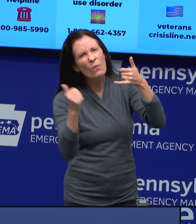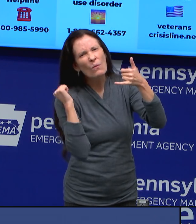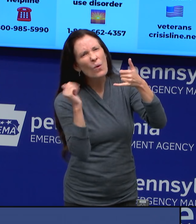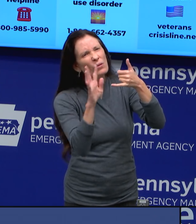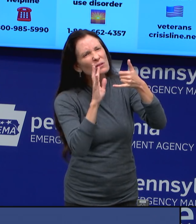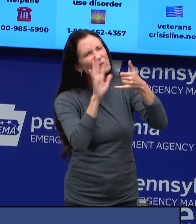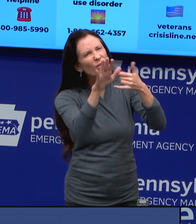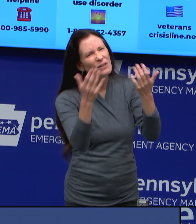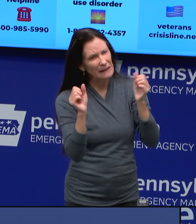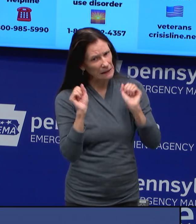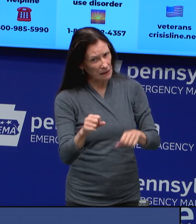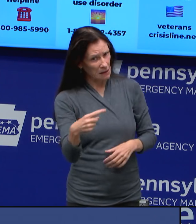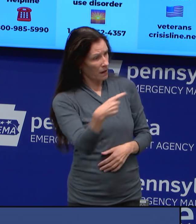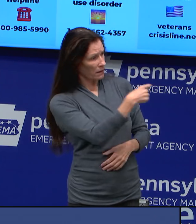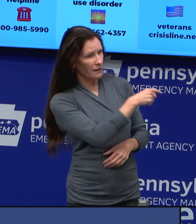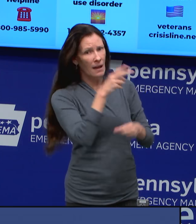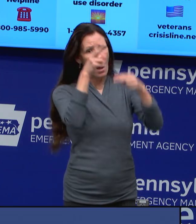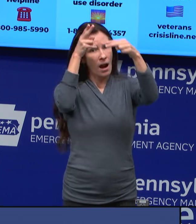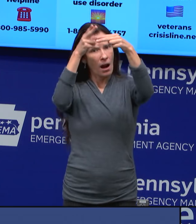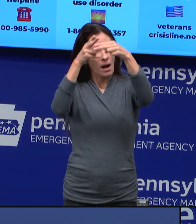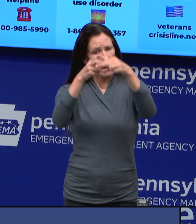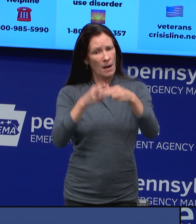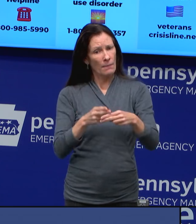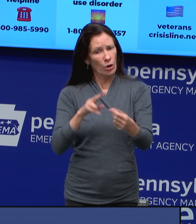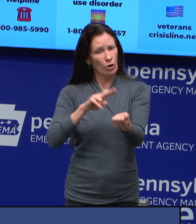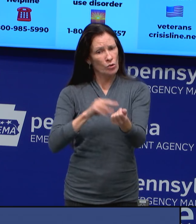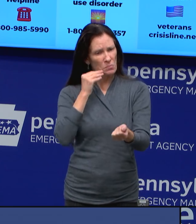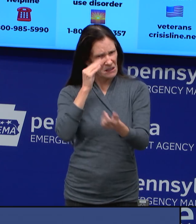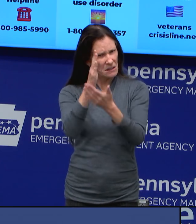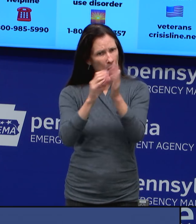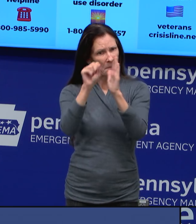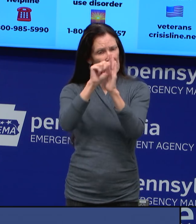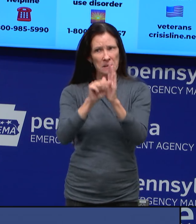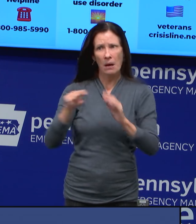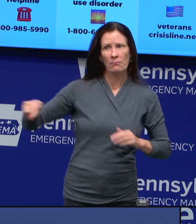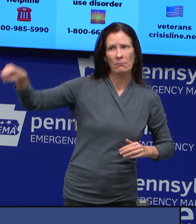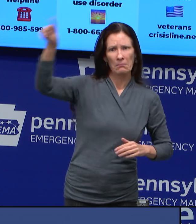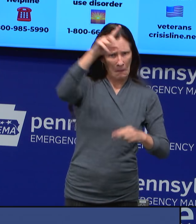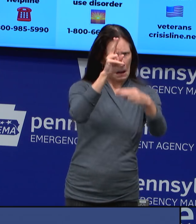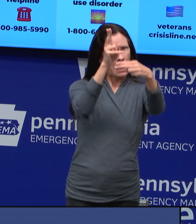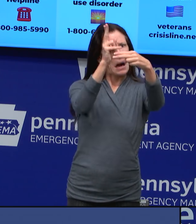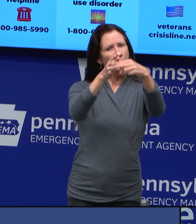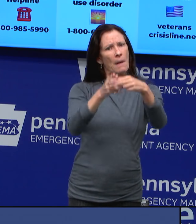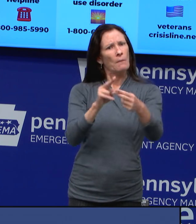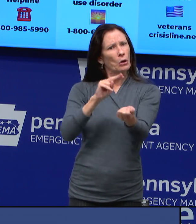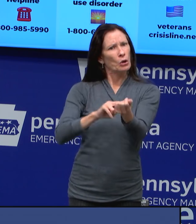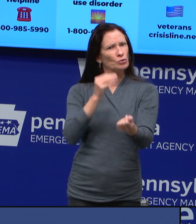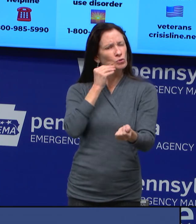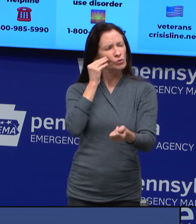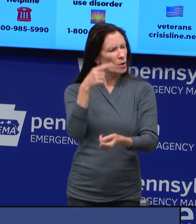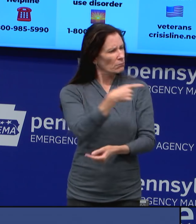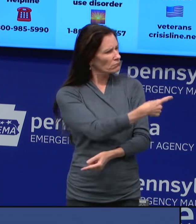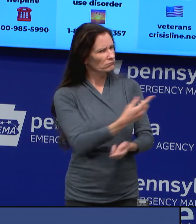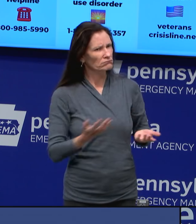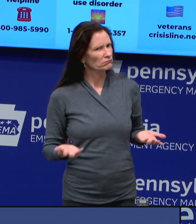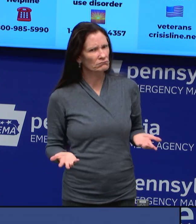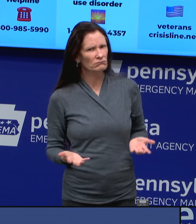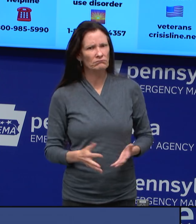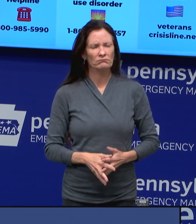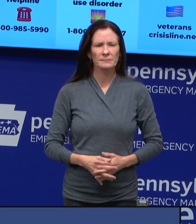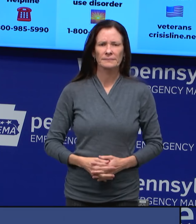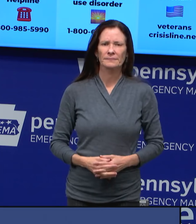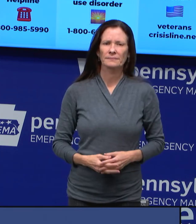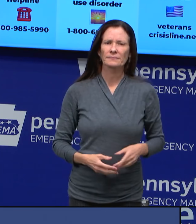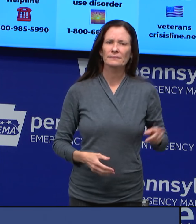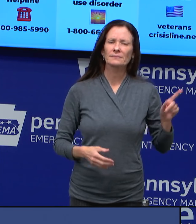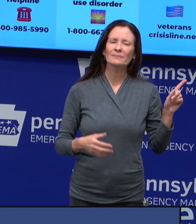We're considering that. We have to take into account many different factors in terms of patient privacy and confidentiality